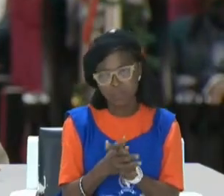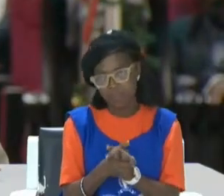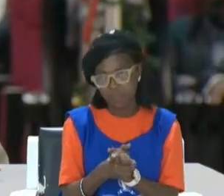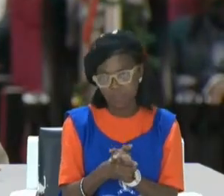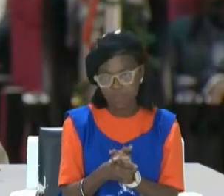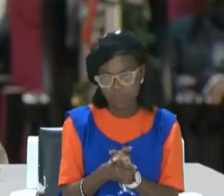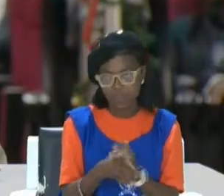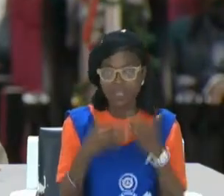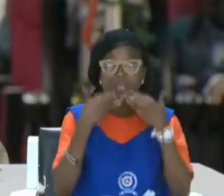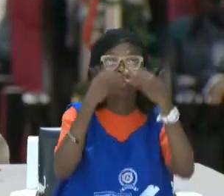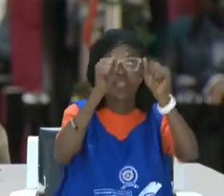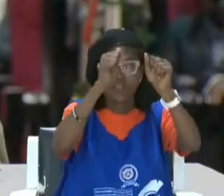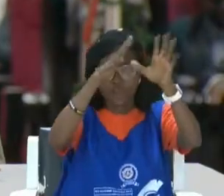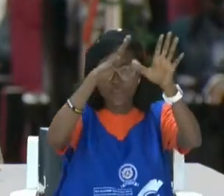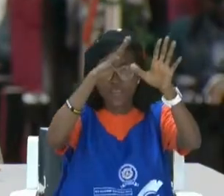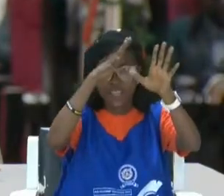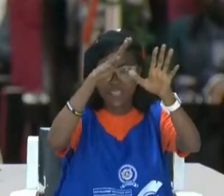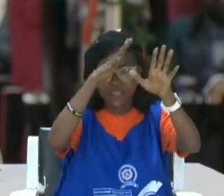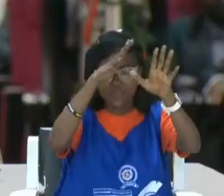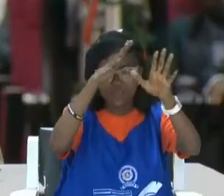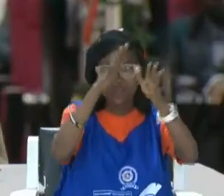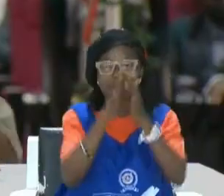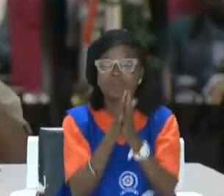Thank you, Father.